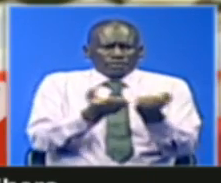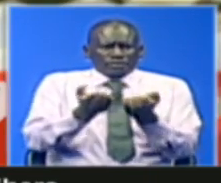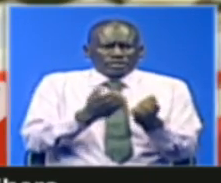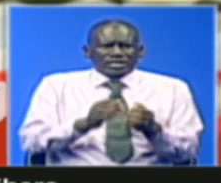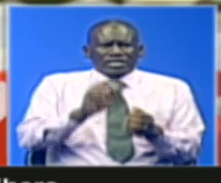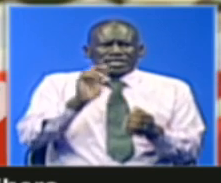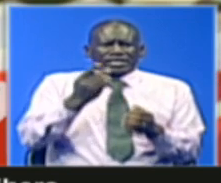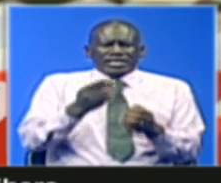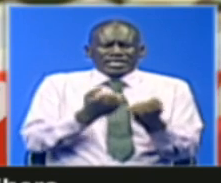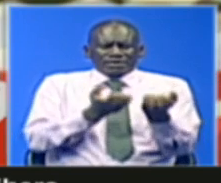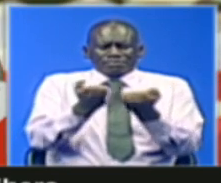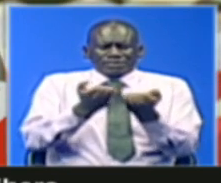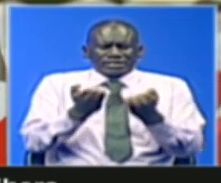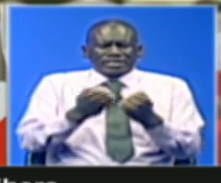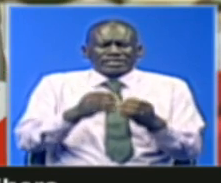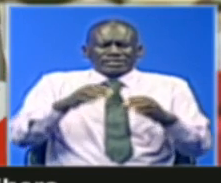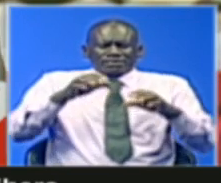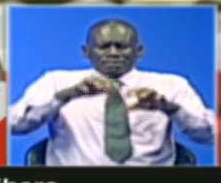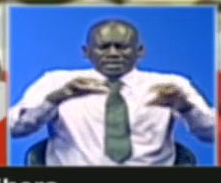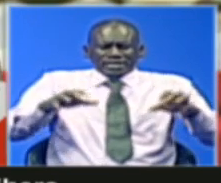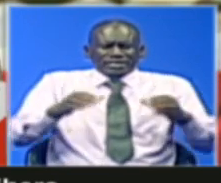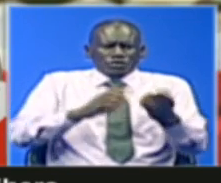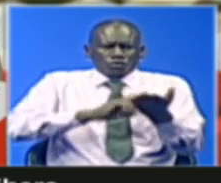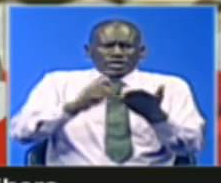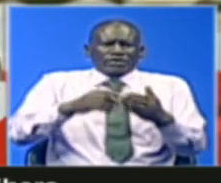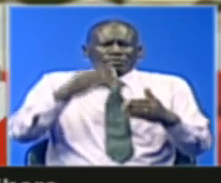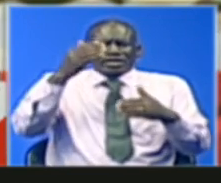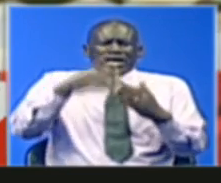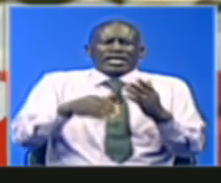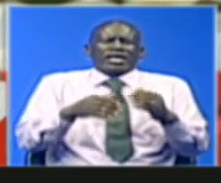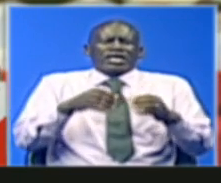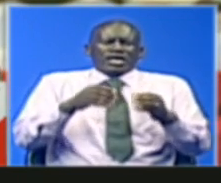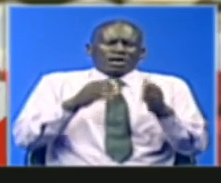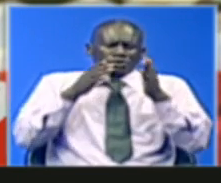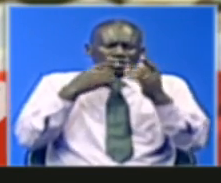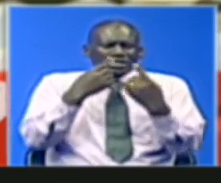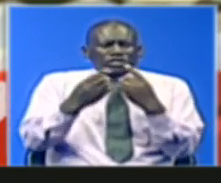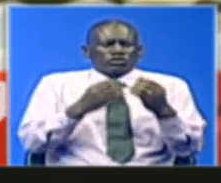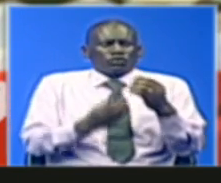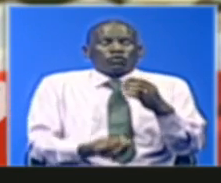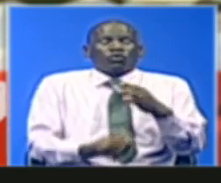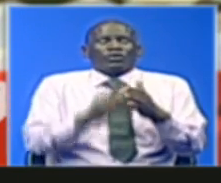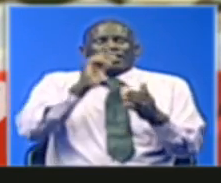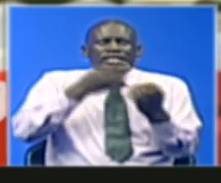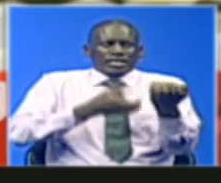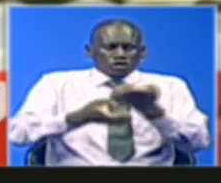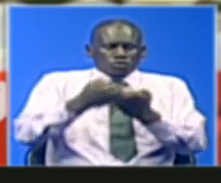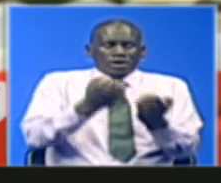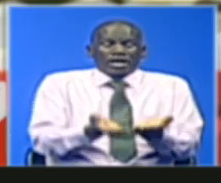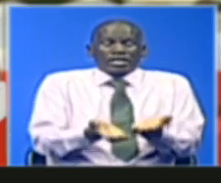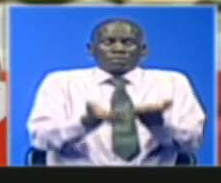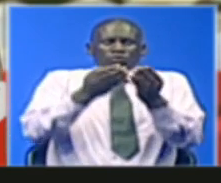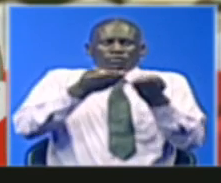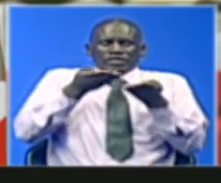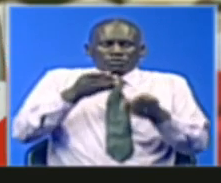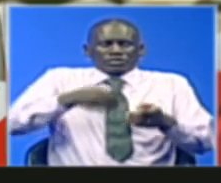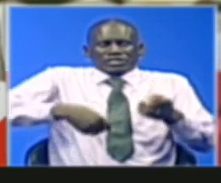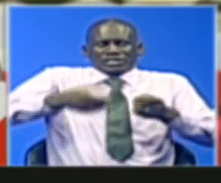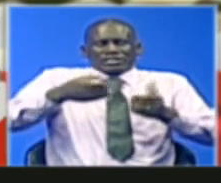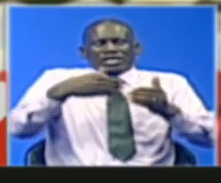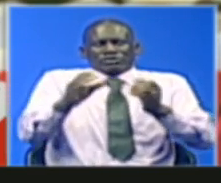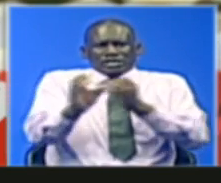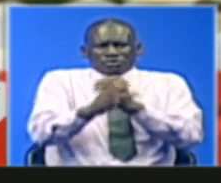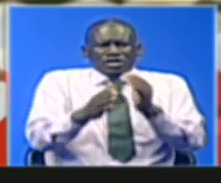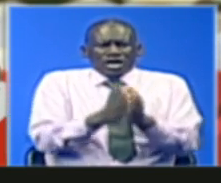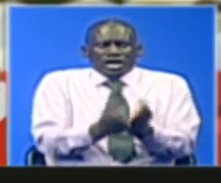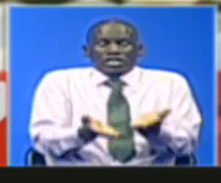Trade Week comes to an end after much discussion about growing Kenya's economy and in particular, expanding her volume of exports as well as enlarging value